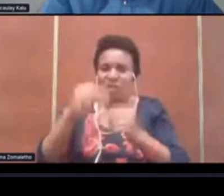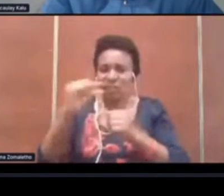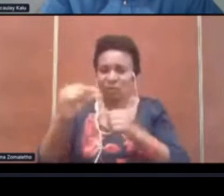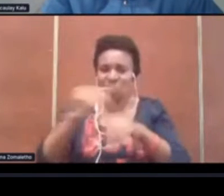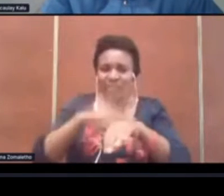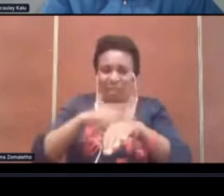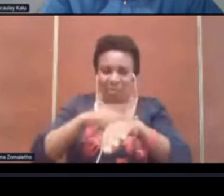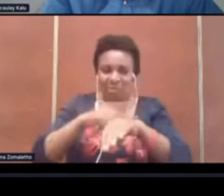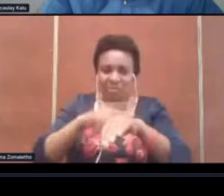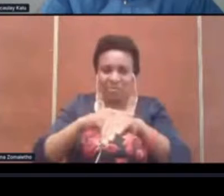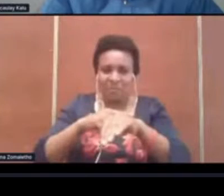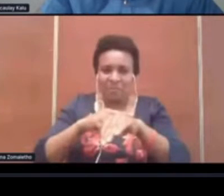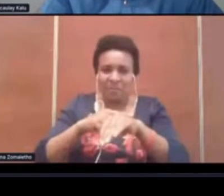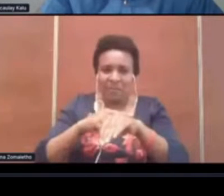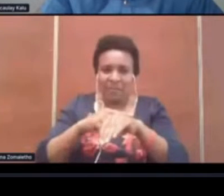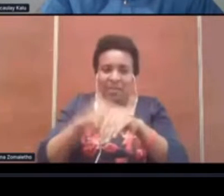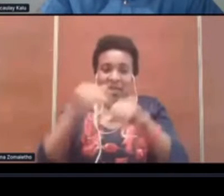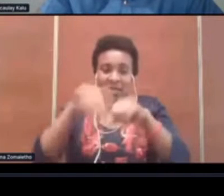of,